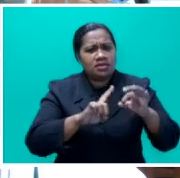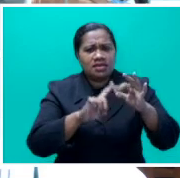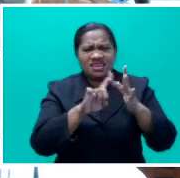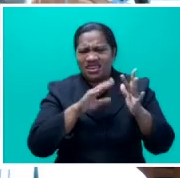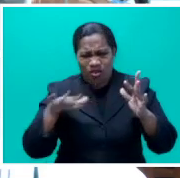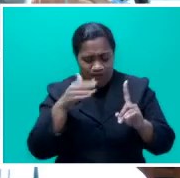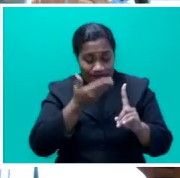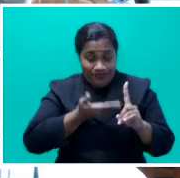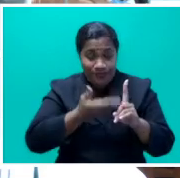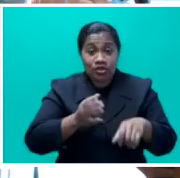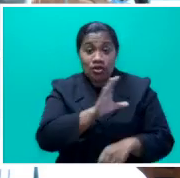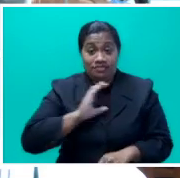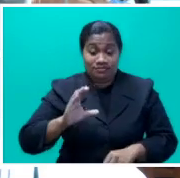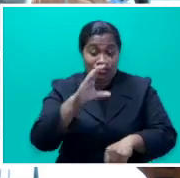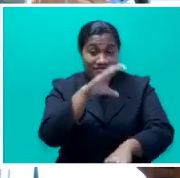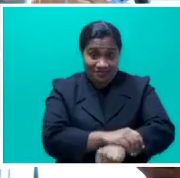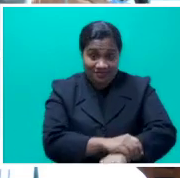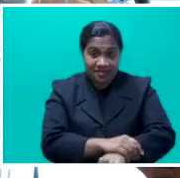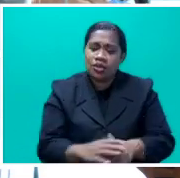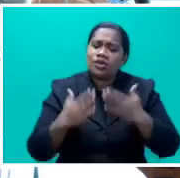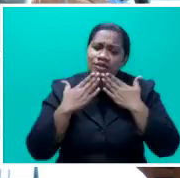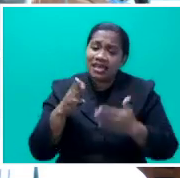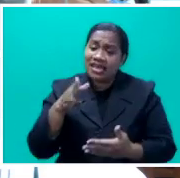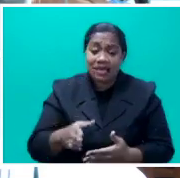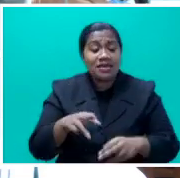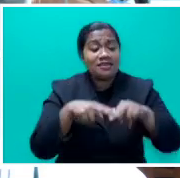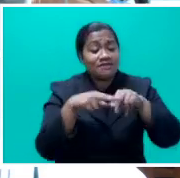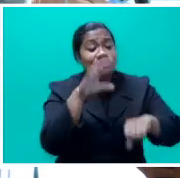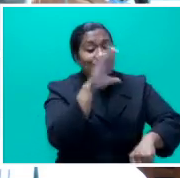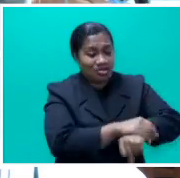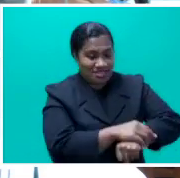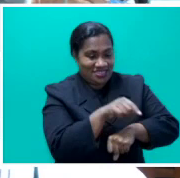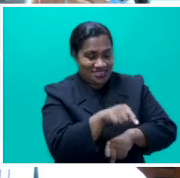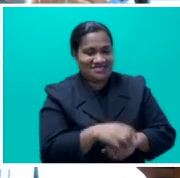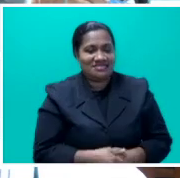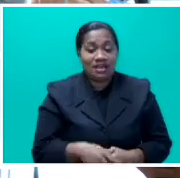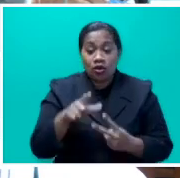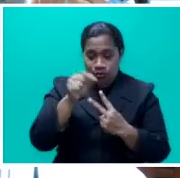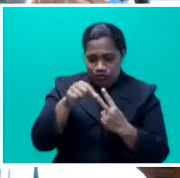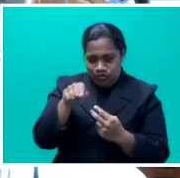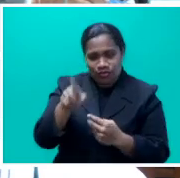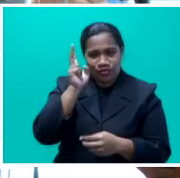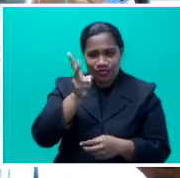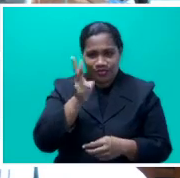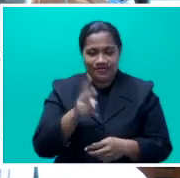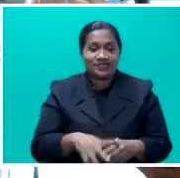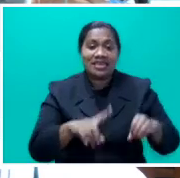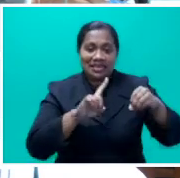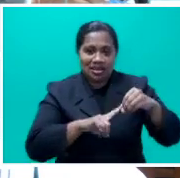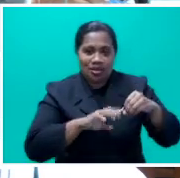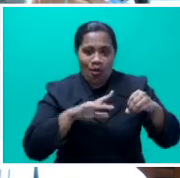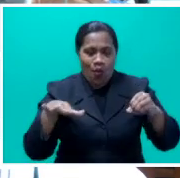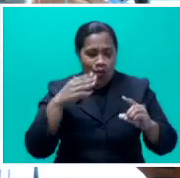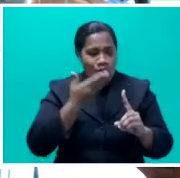thank him and the Fiji Police Force for the excellent work